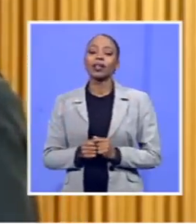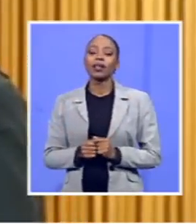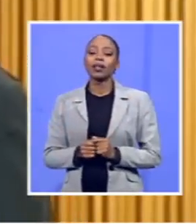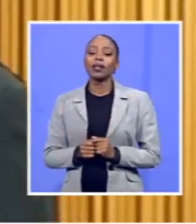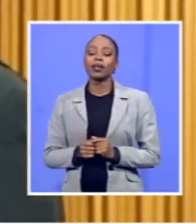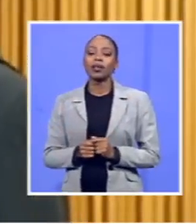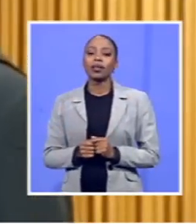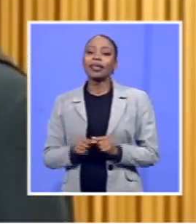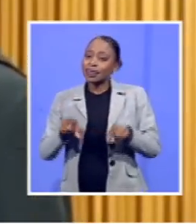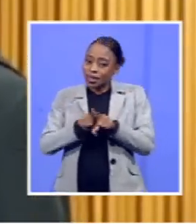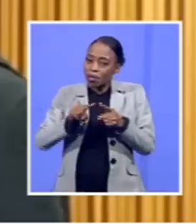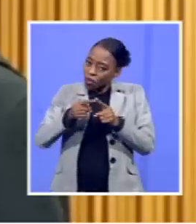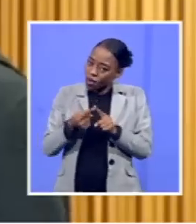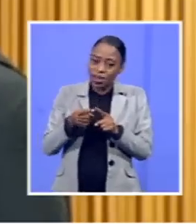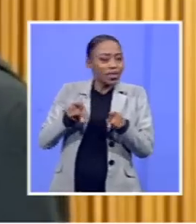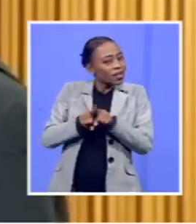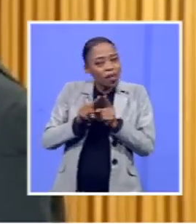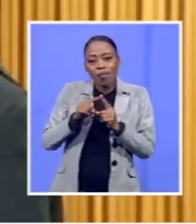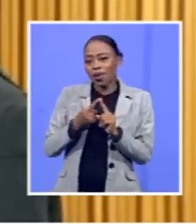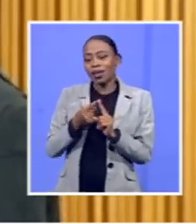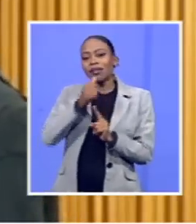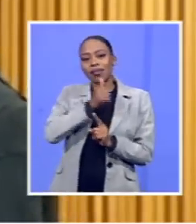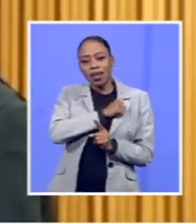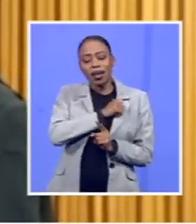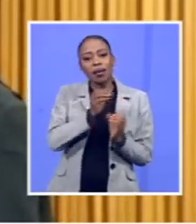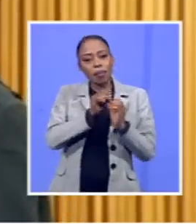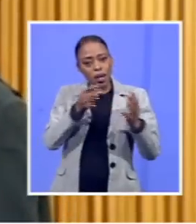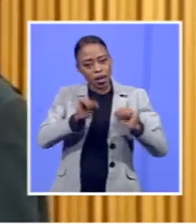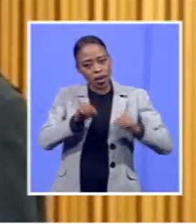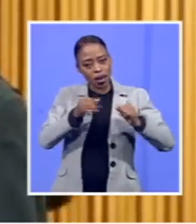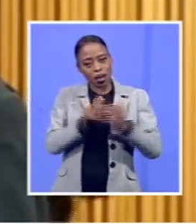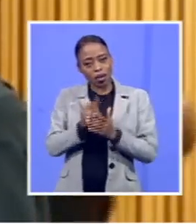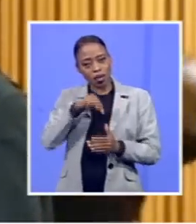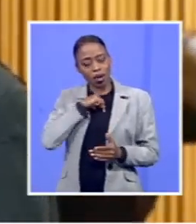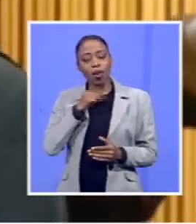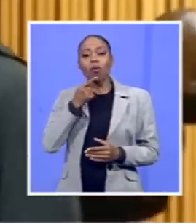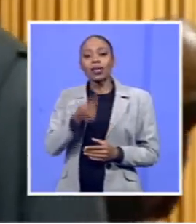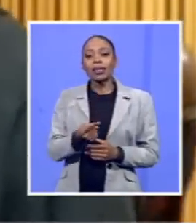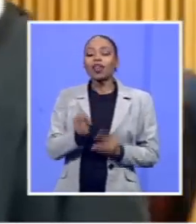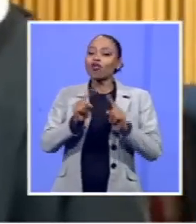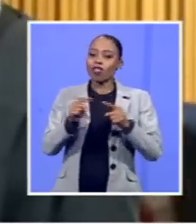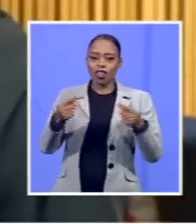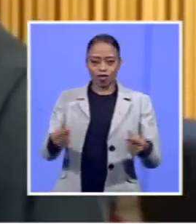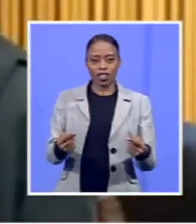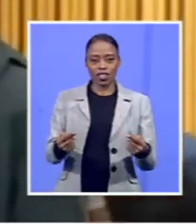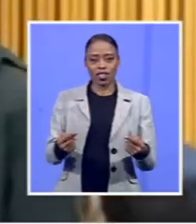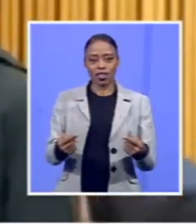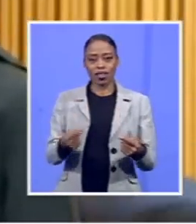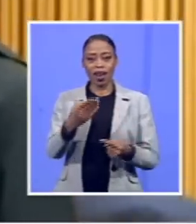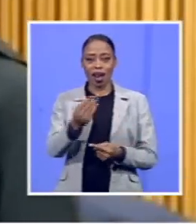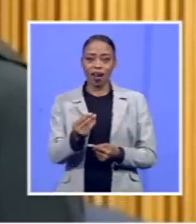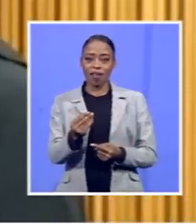And we were making this very point, and fortunately the majority agreed with us. We said you cannot have